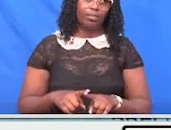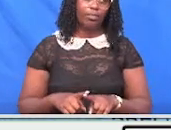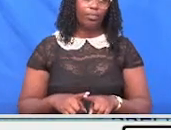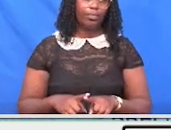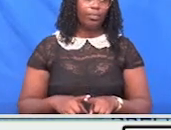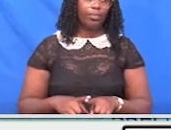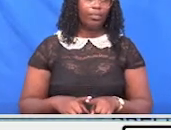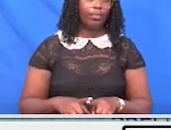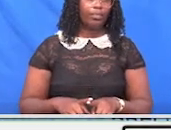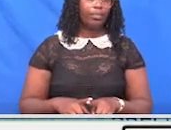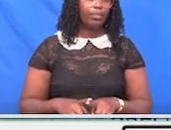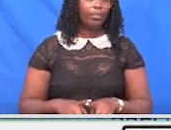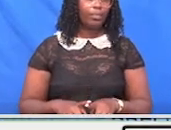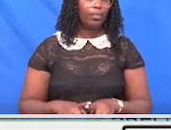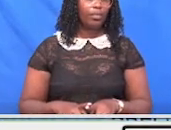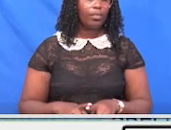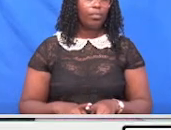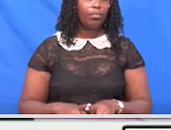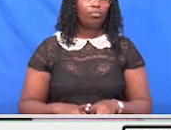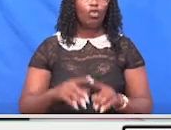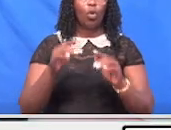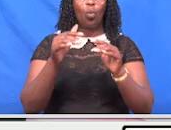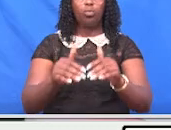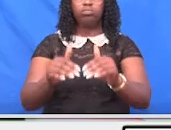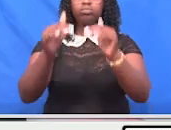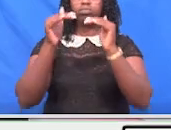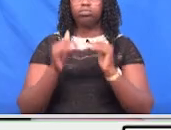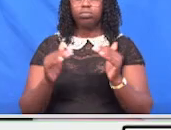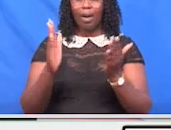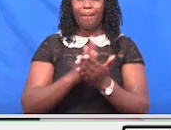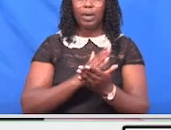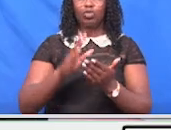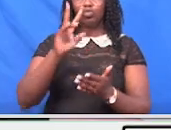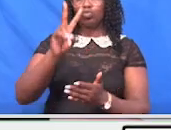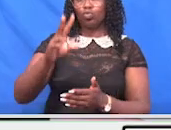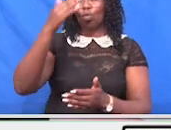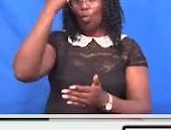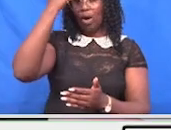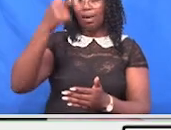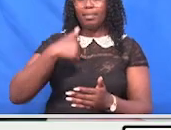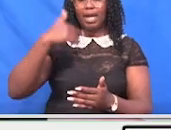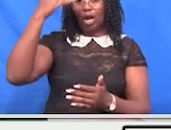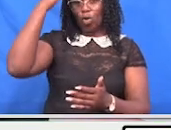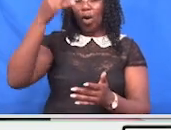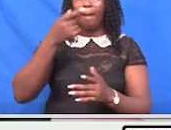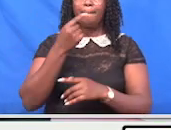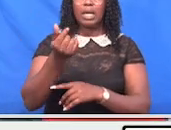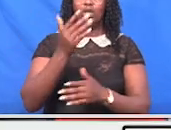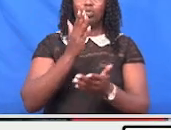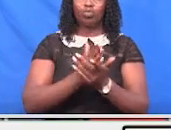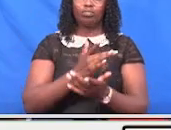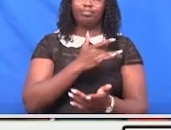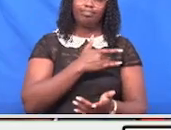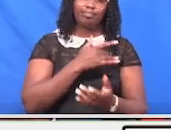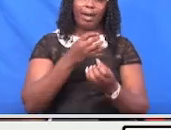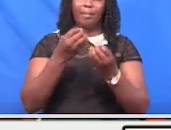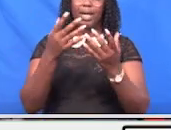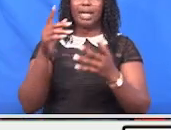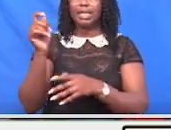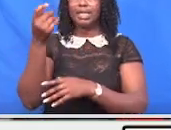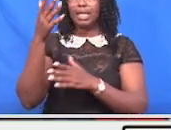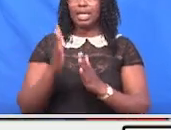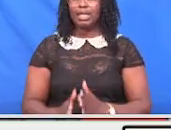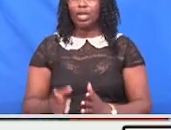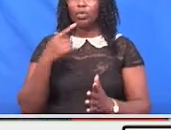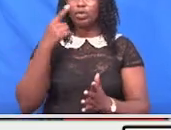So even before we get to part two, because I know matters money really touch on most Kenyans. When you mention